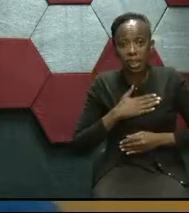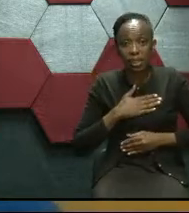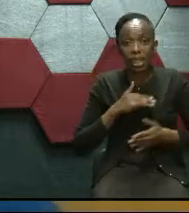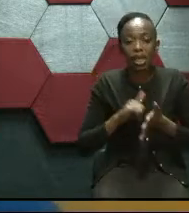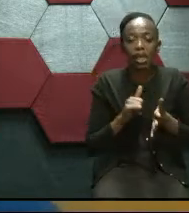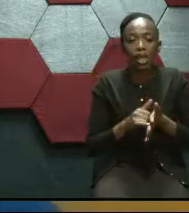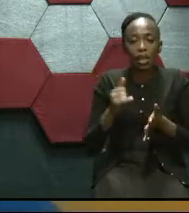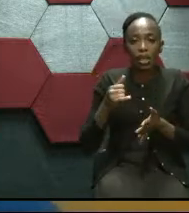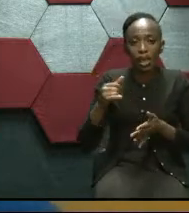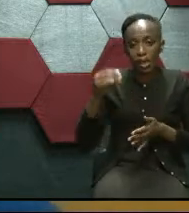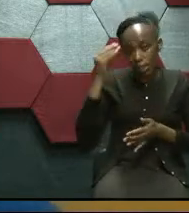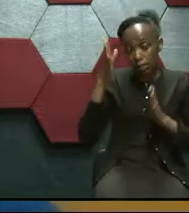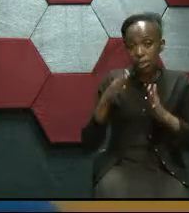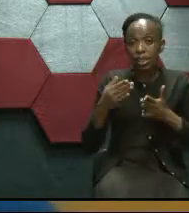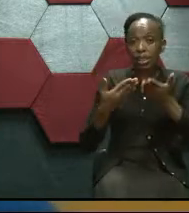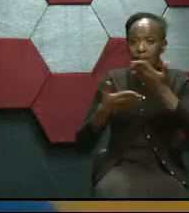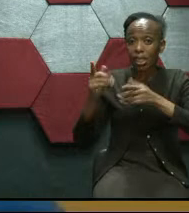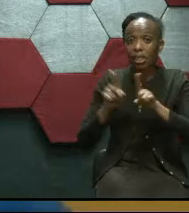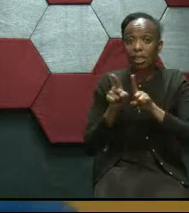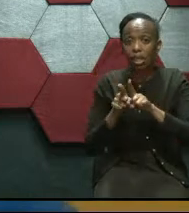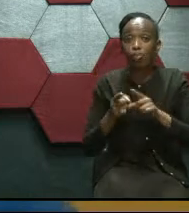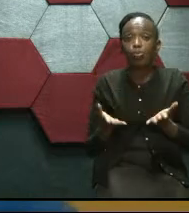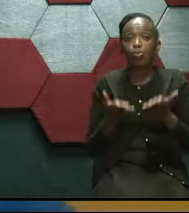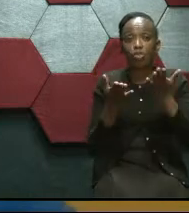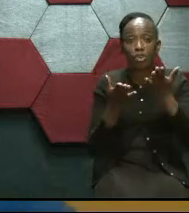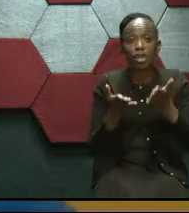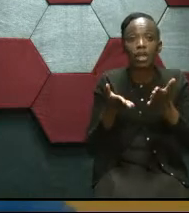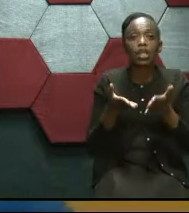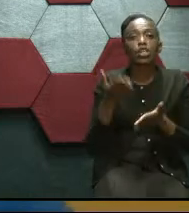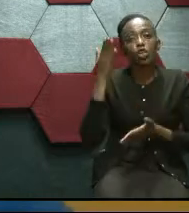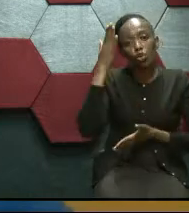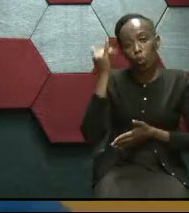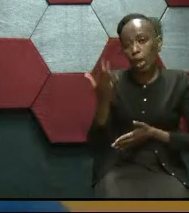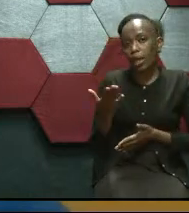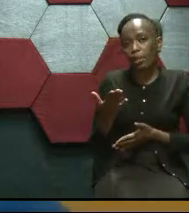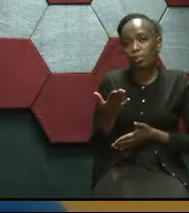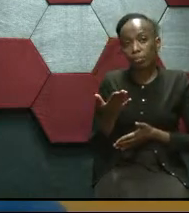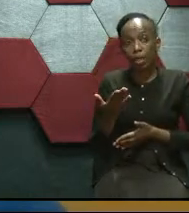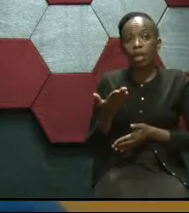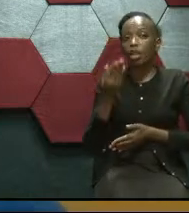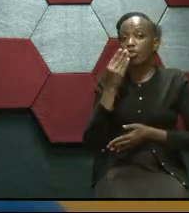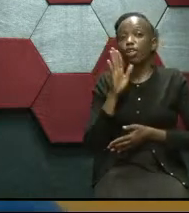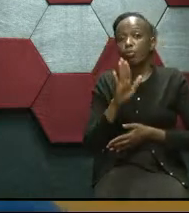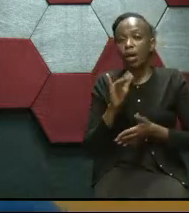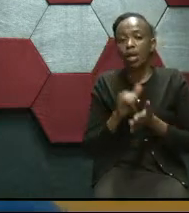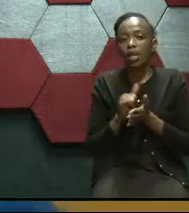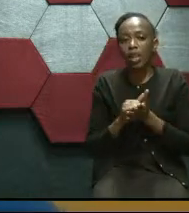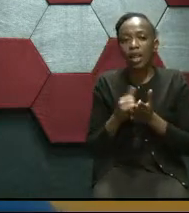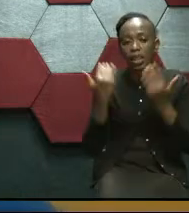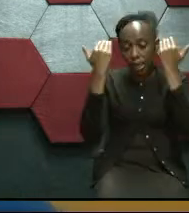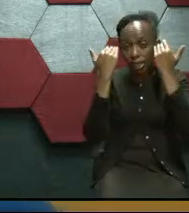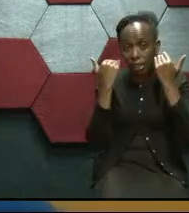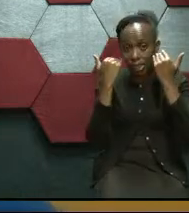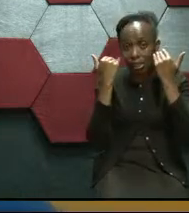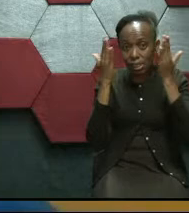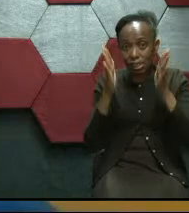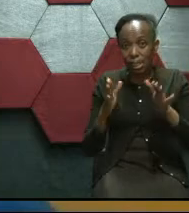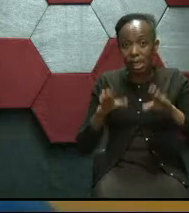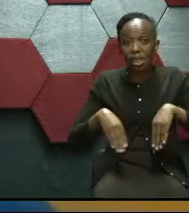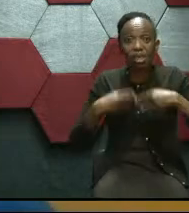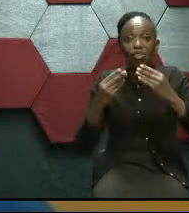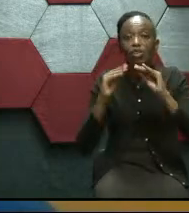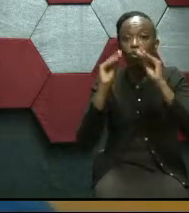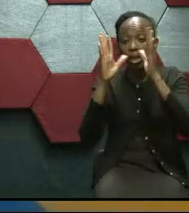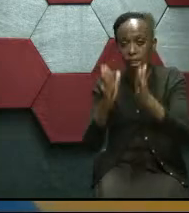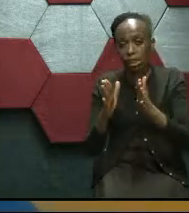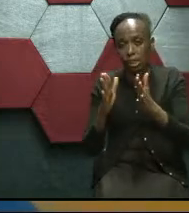are also engaging in is also going up. This is partly because of the feedback that the judges are giving to the teachers